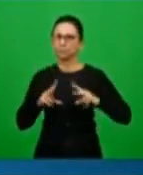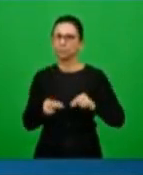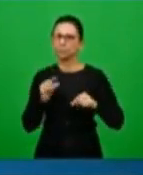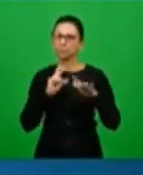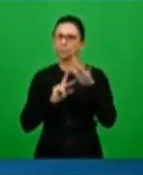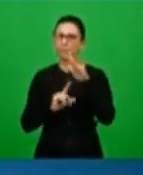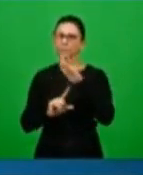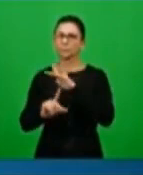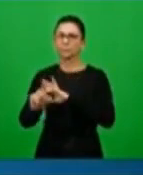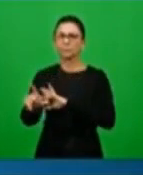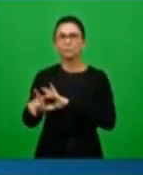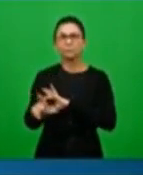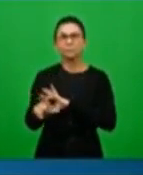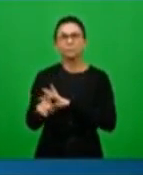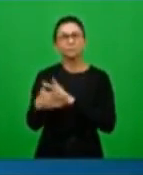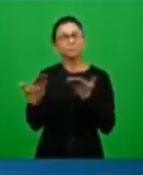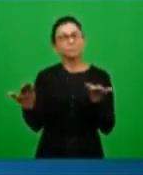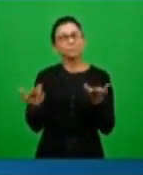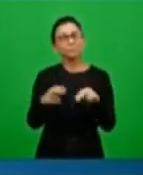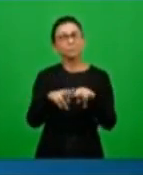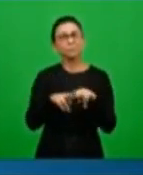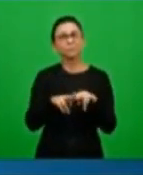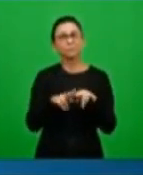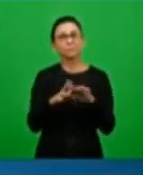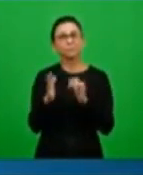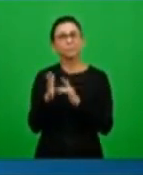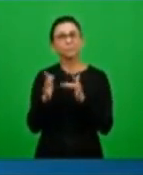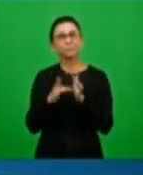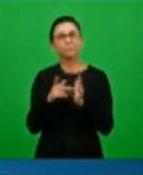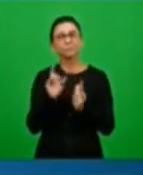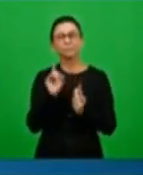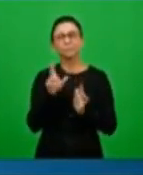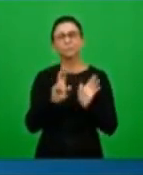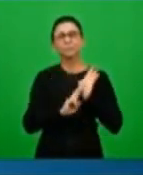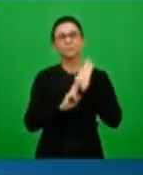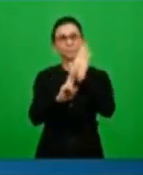promise of eternal inheritance, so that they're made mediator.